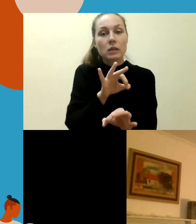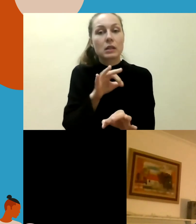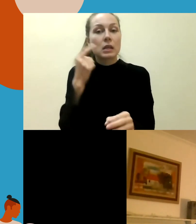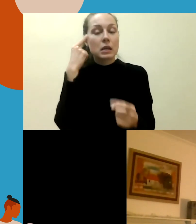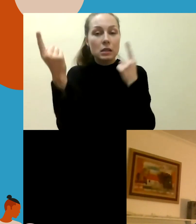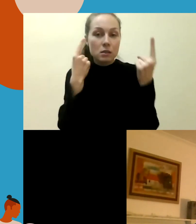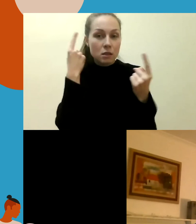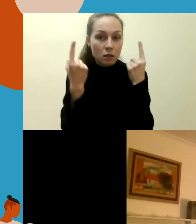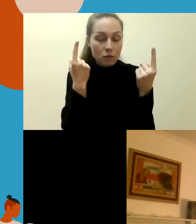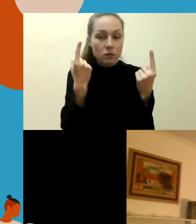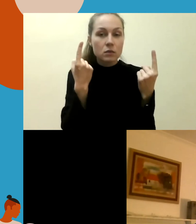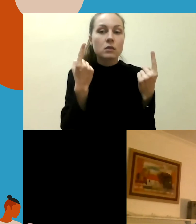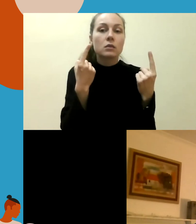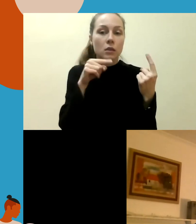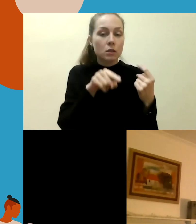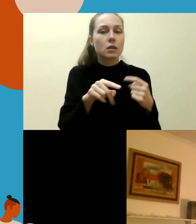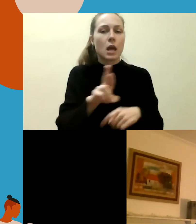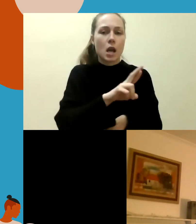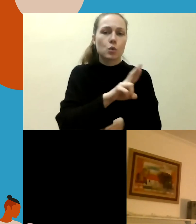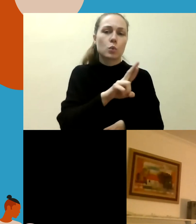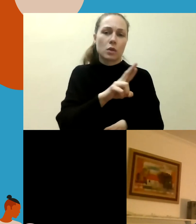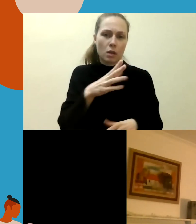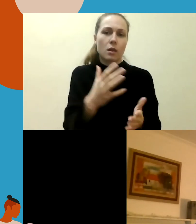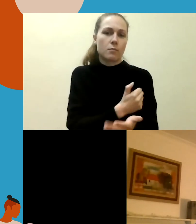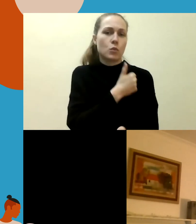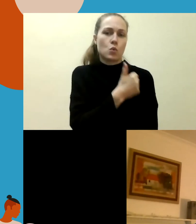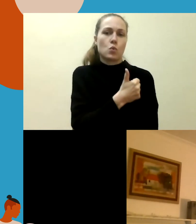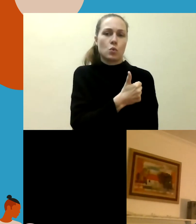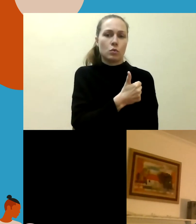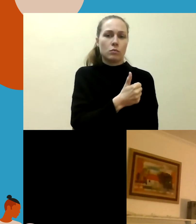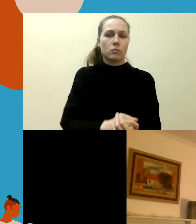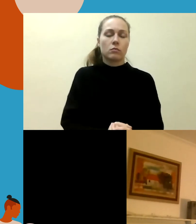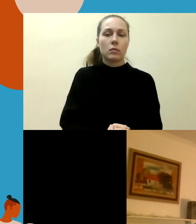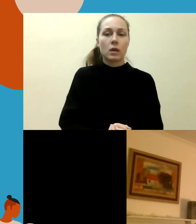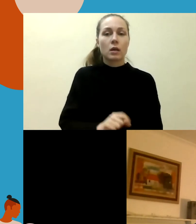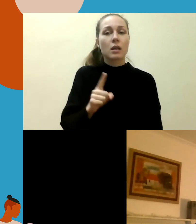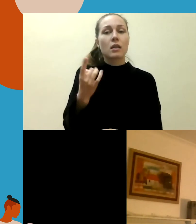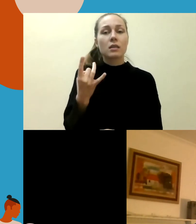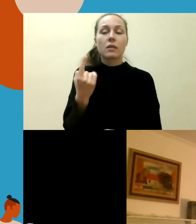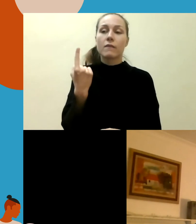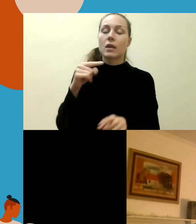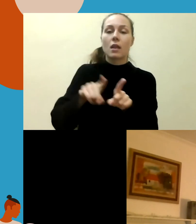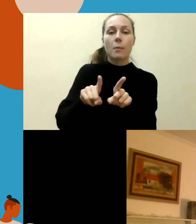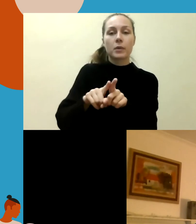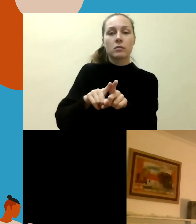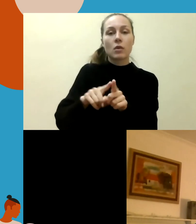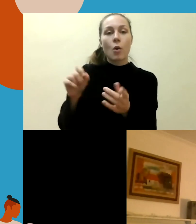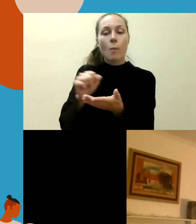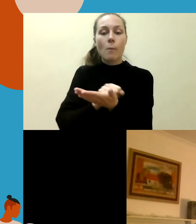to Lithuania in implementing similar projects or initiatives in order to achieve